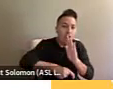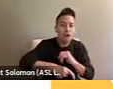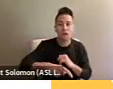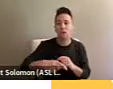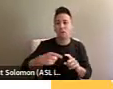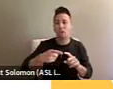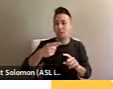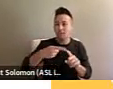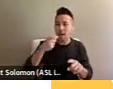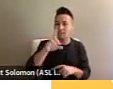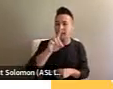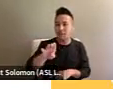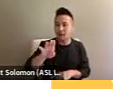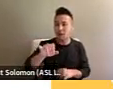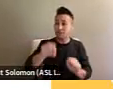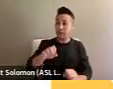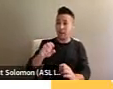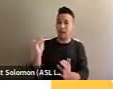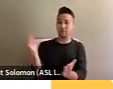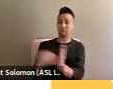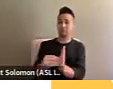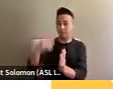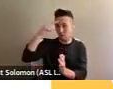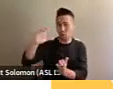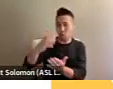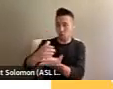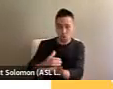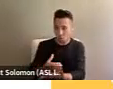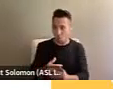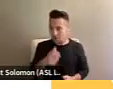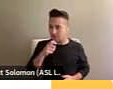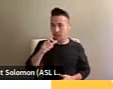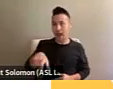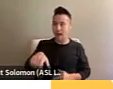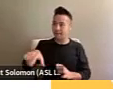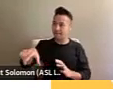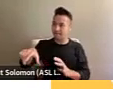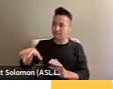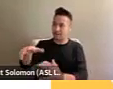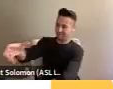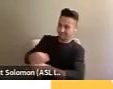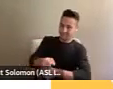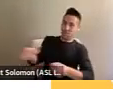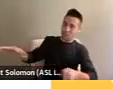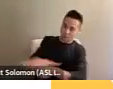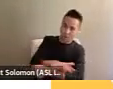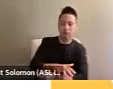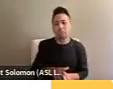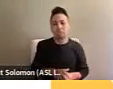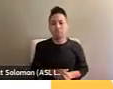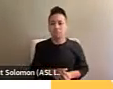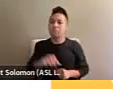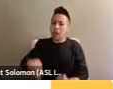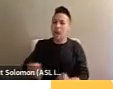your course. It doesn't have to be an all or nothing proposition, right? So make sure that you